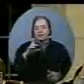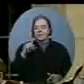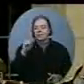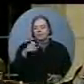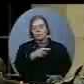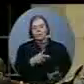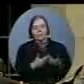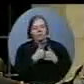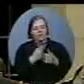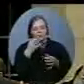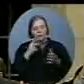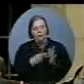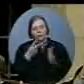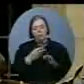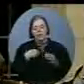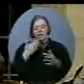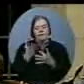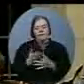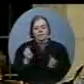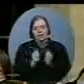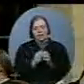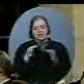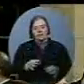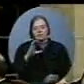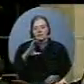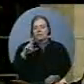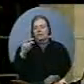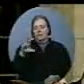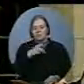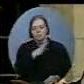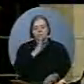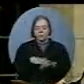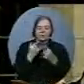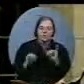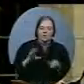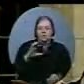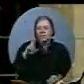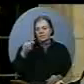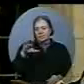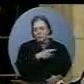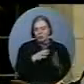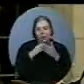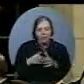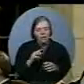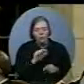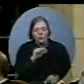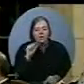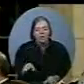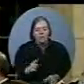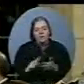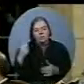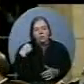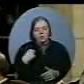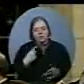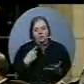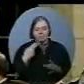about the importance of the independence of the CRTC, but he's asking this government to get more involved in the CRTC's daily affairs than ever before, Mr.